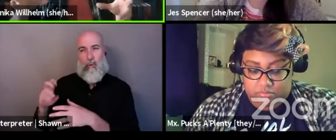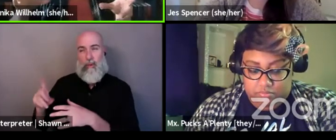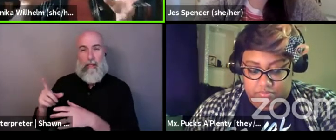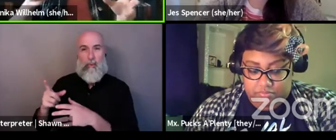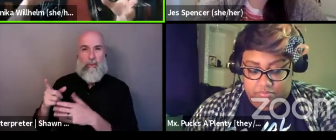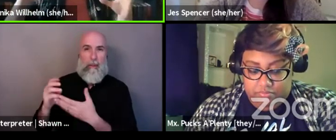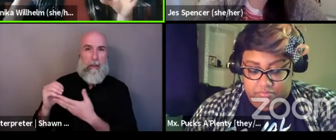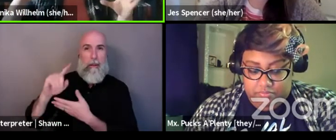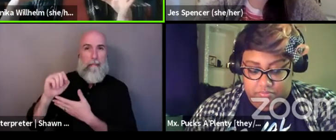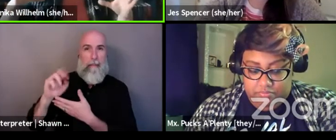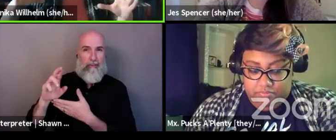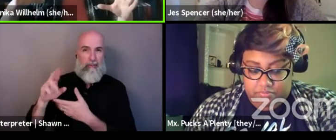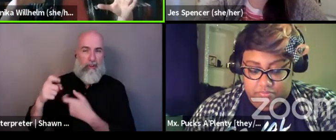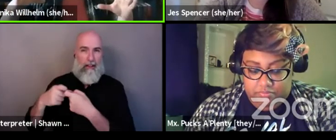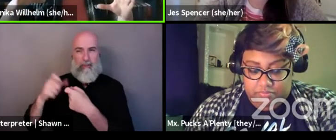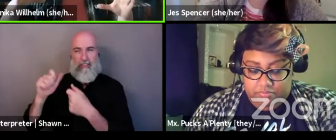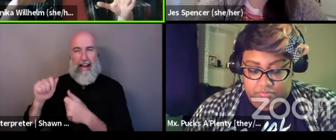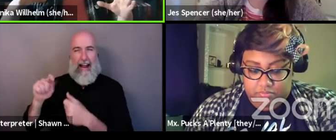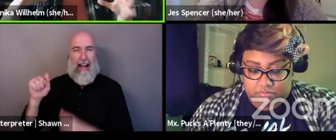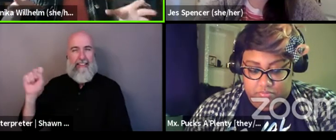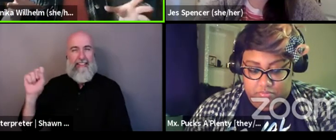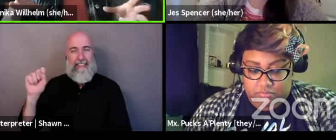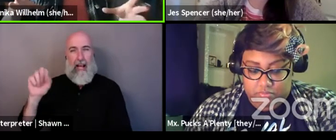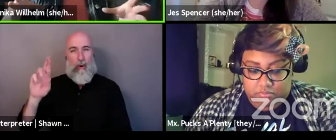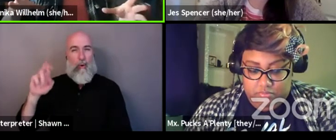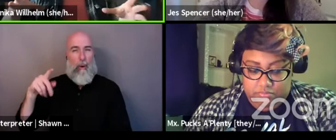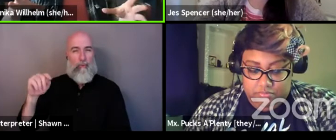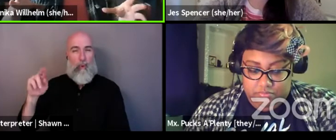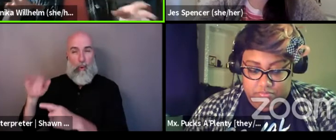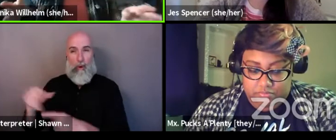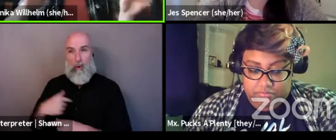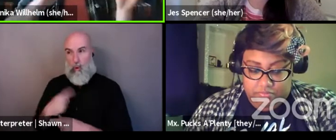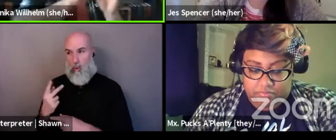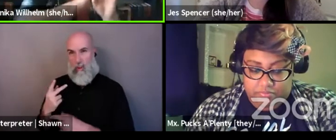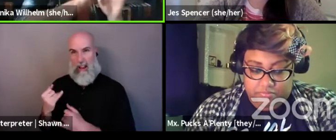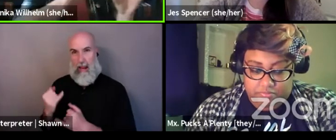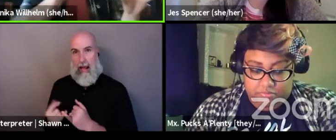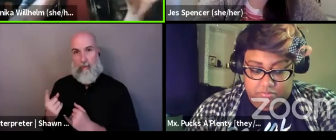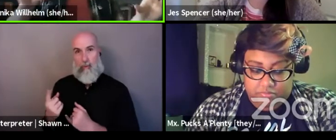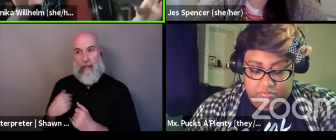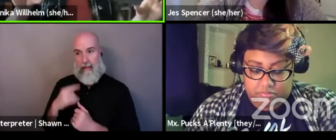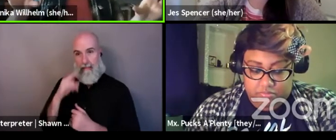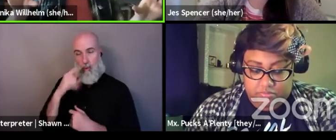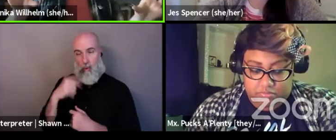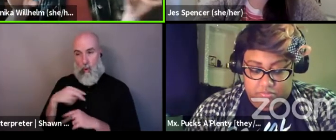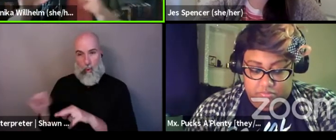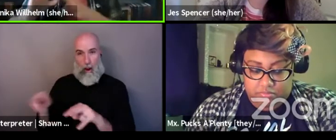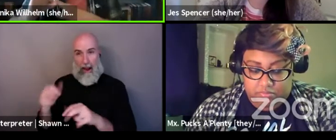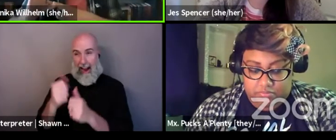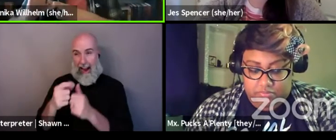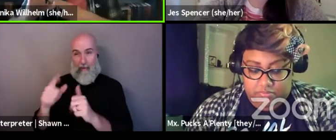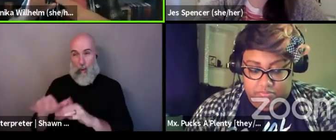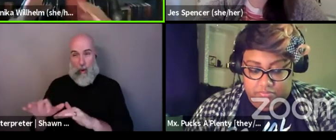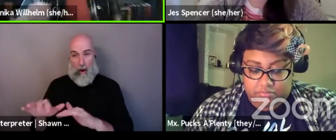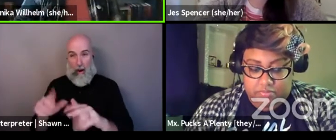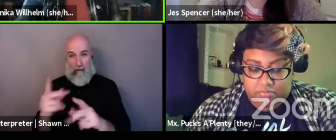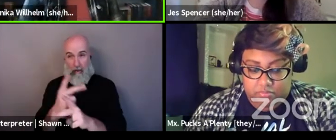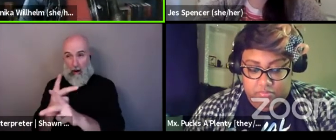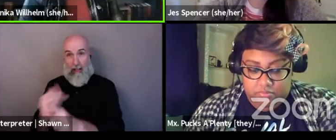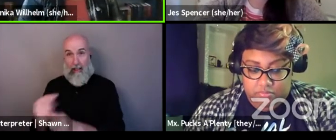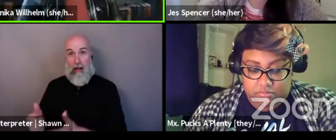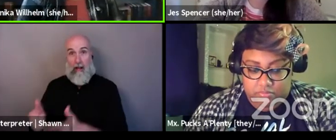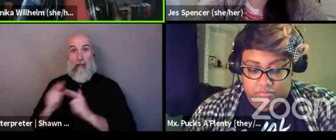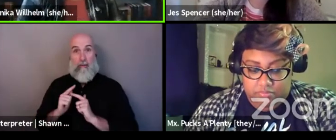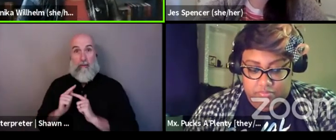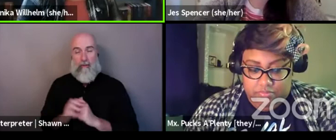Seattle Repertory Theater. We were the last ones to have kids. So we got to watch everyone else try and figure it out first. And then it was us. And one of